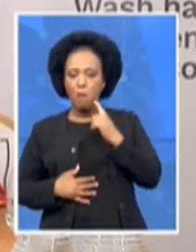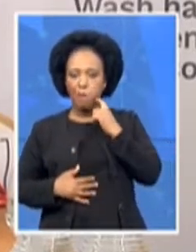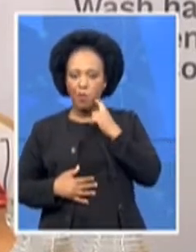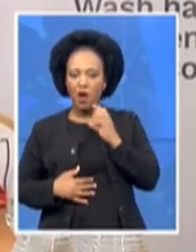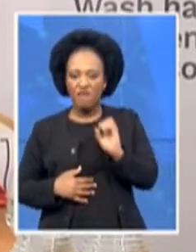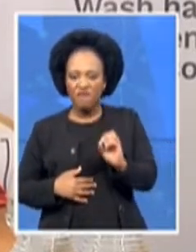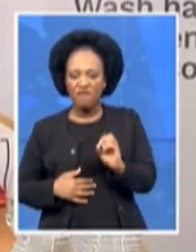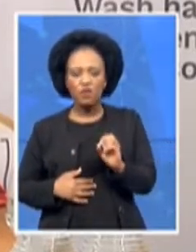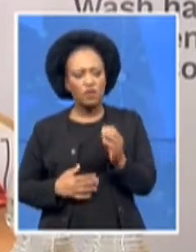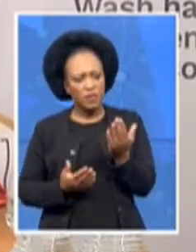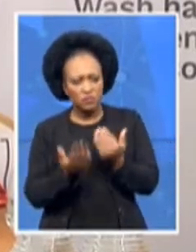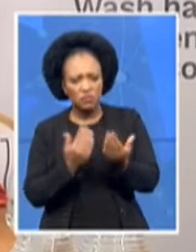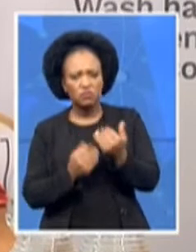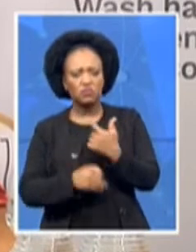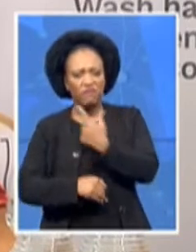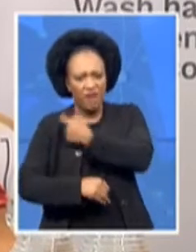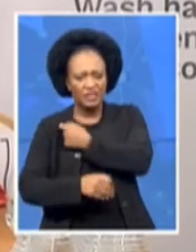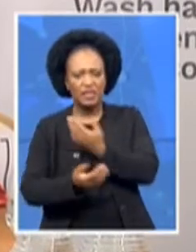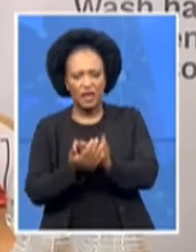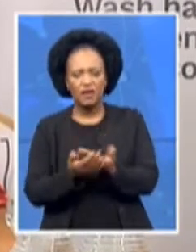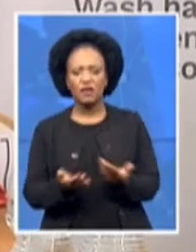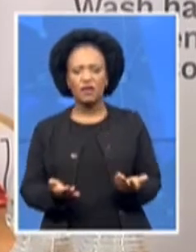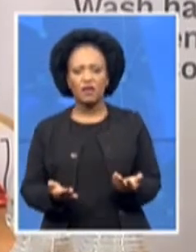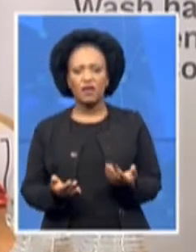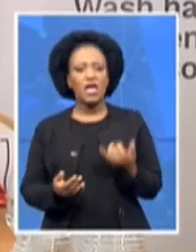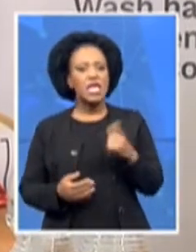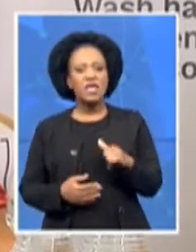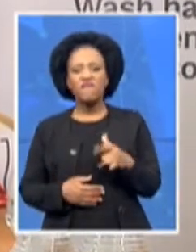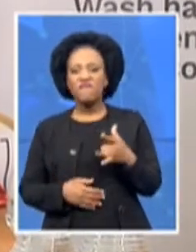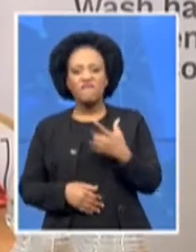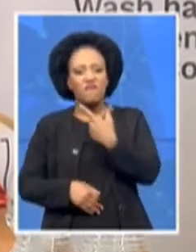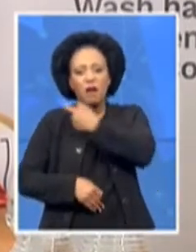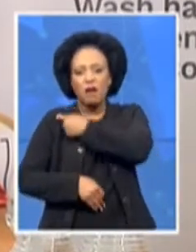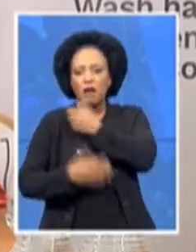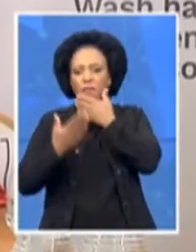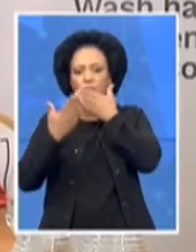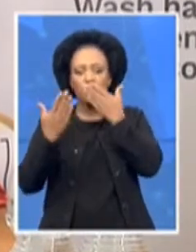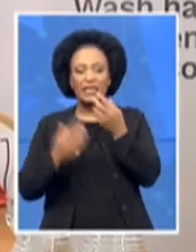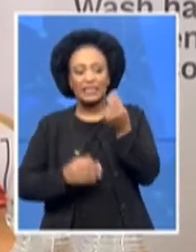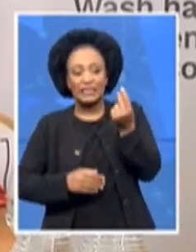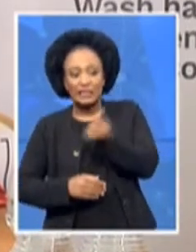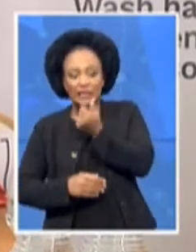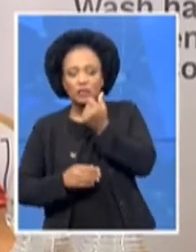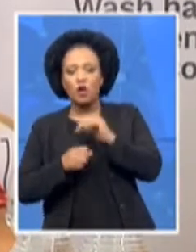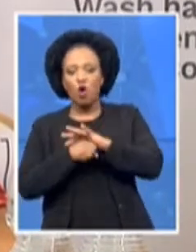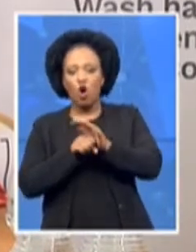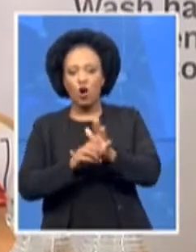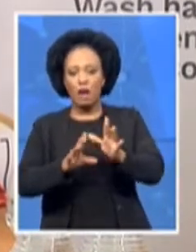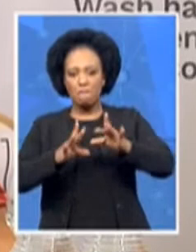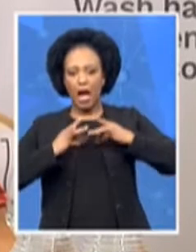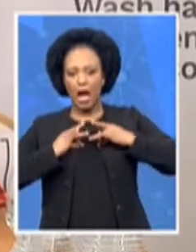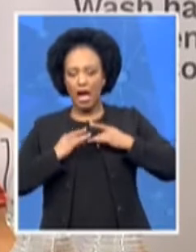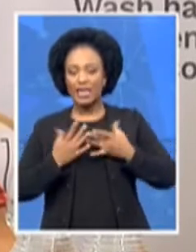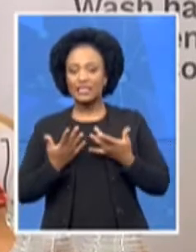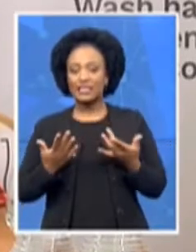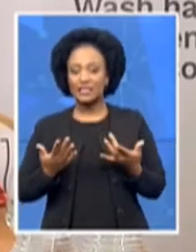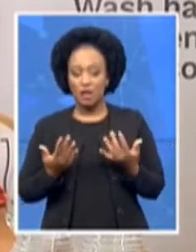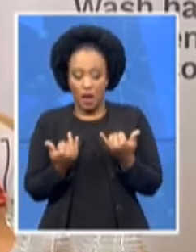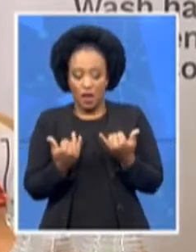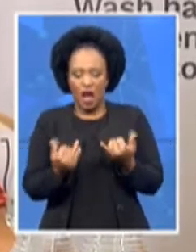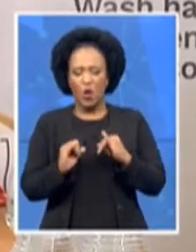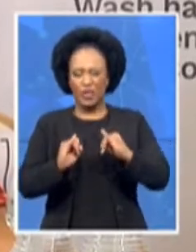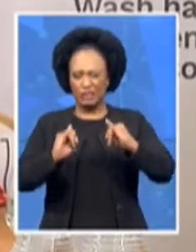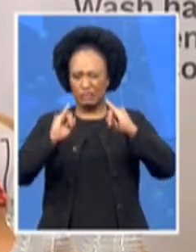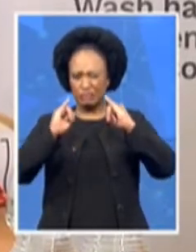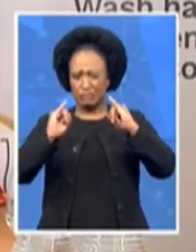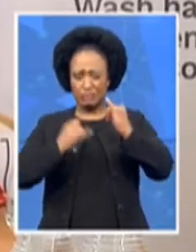if they do not, and unfortunately they get infected, right now we've seen them getting severe illnesses and they demise if